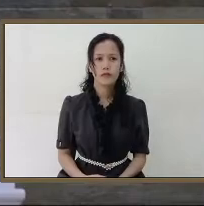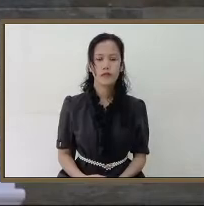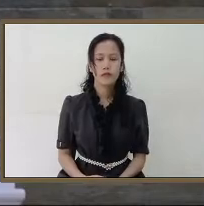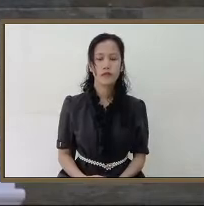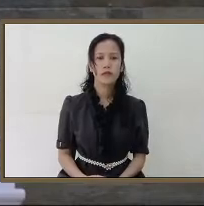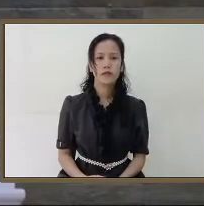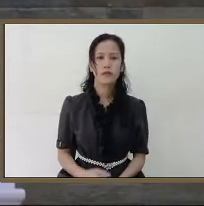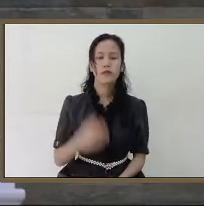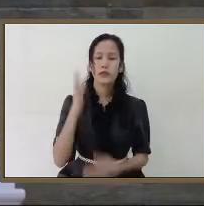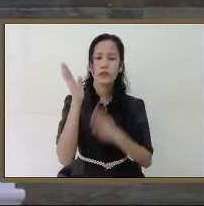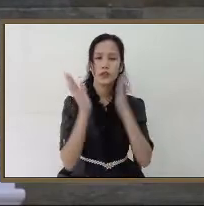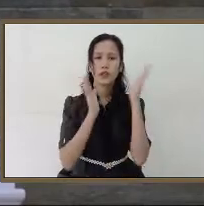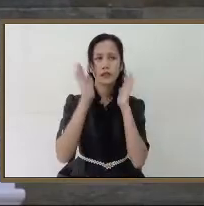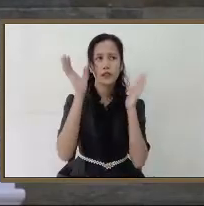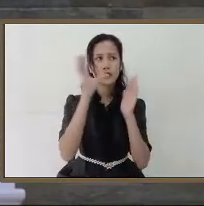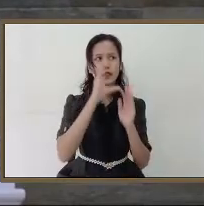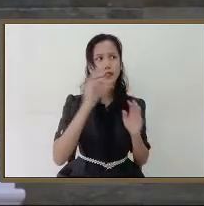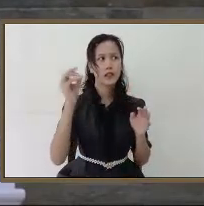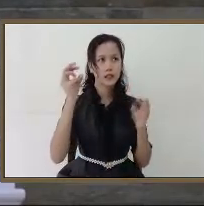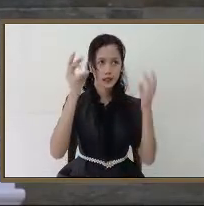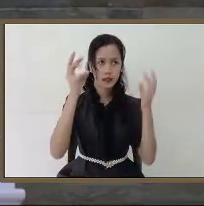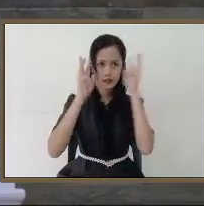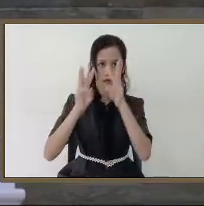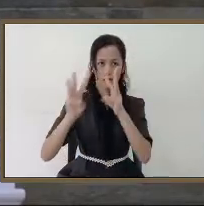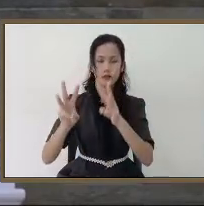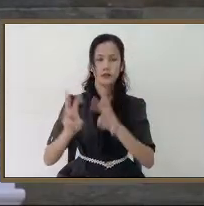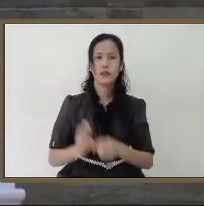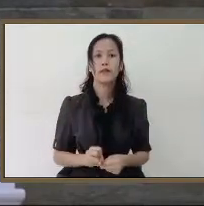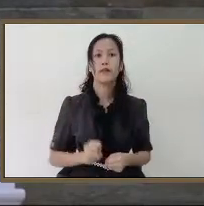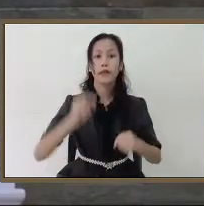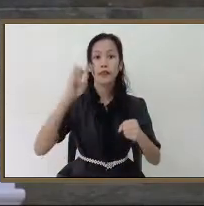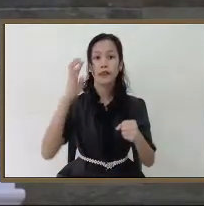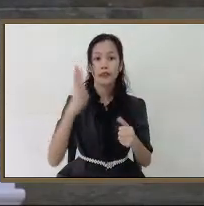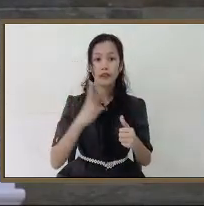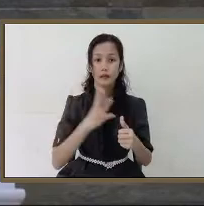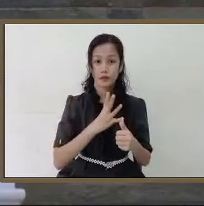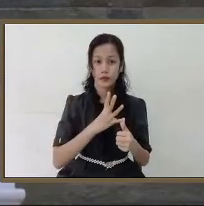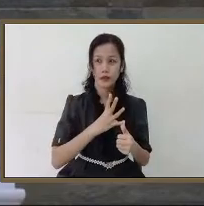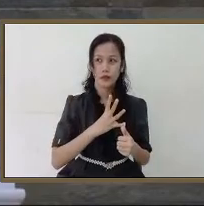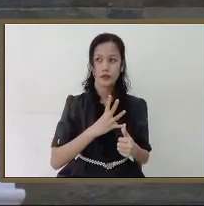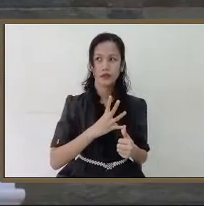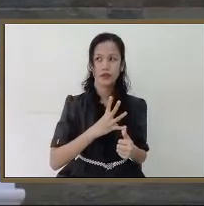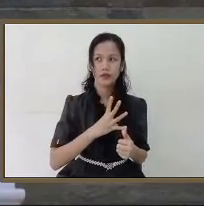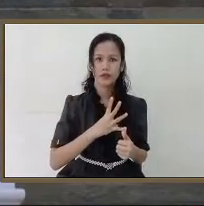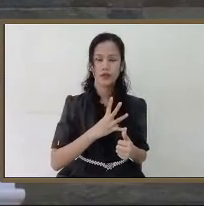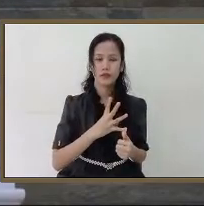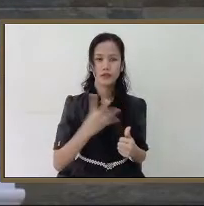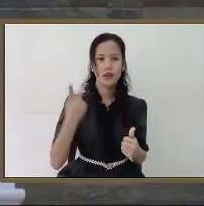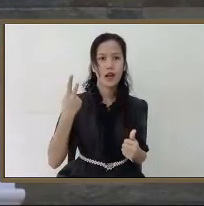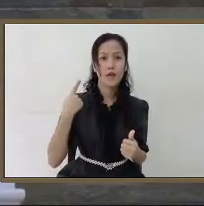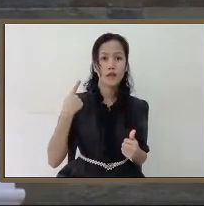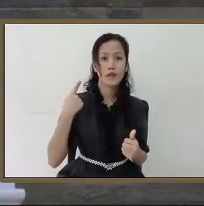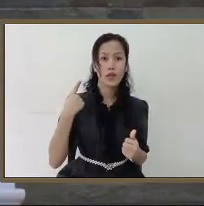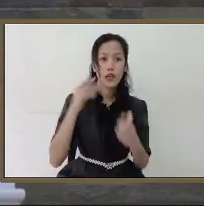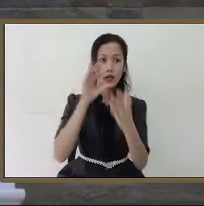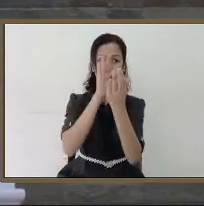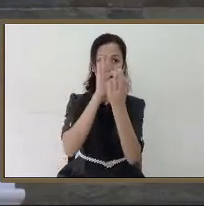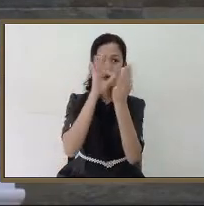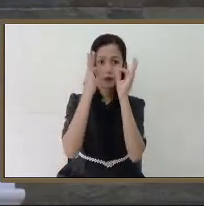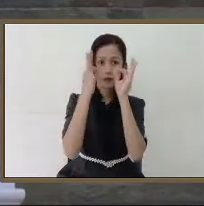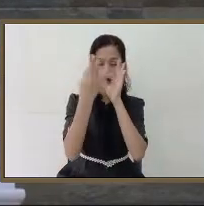witness. Okay? And then the fourth, yung may hinarap silang kalaban.